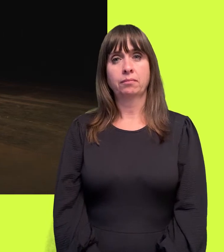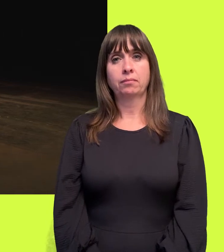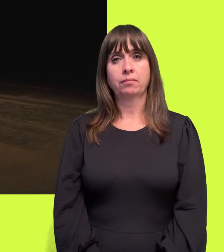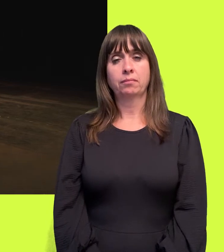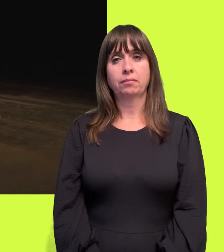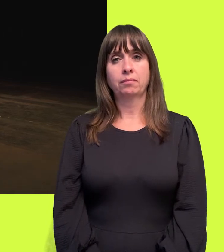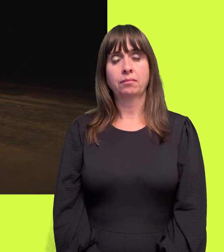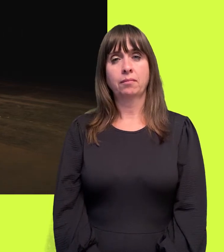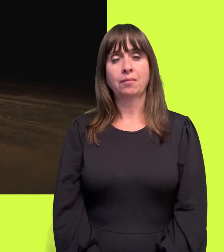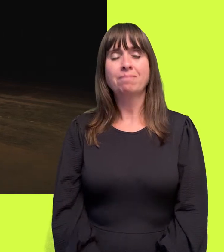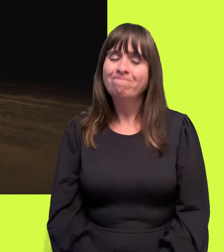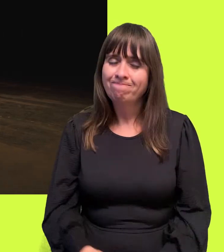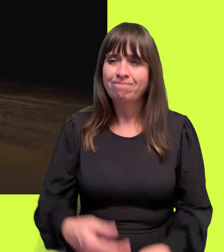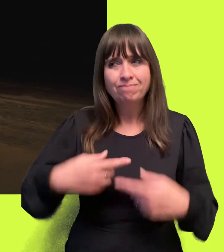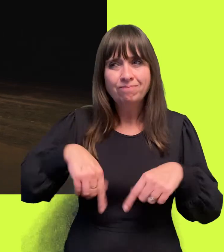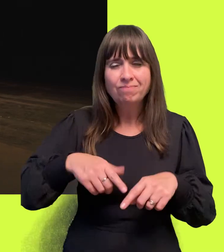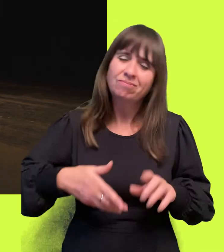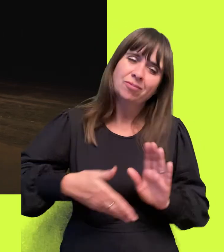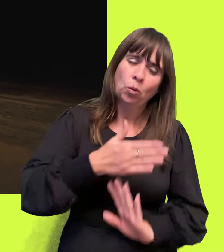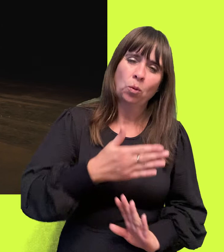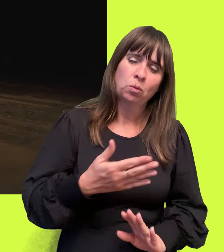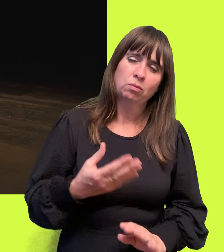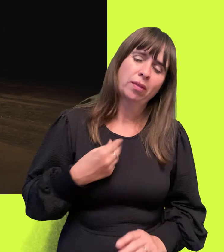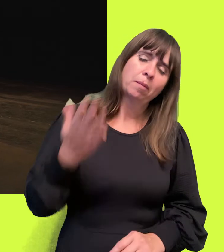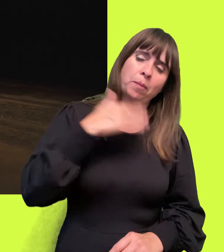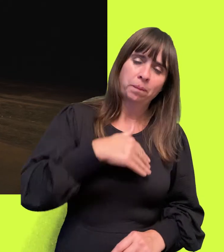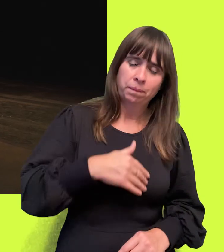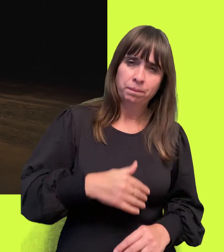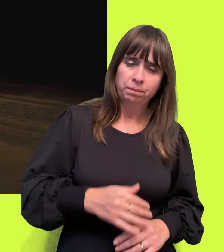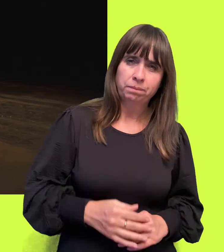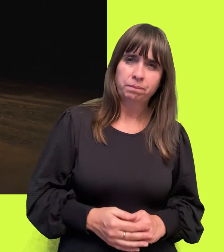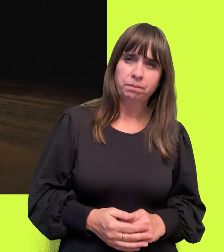Come on, let's get you out of here, yeah?